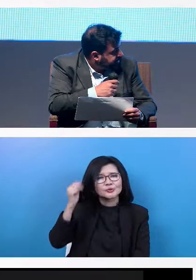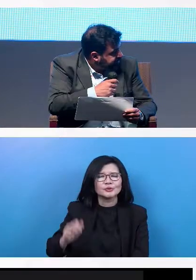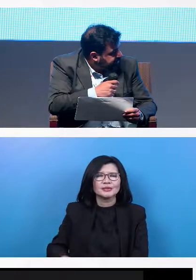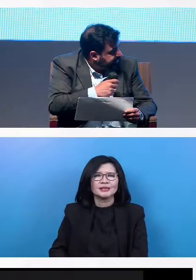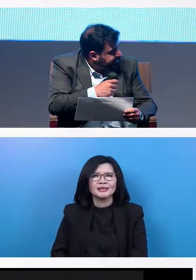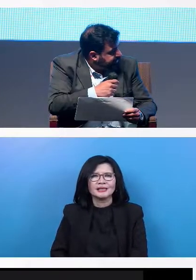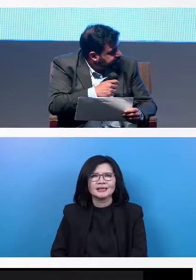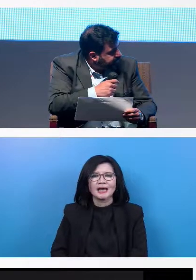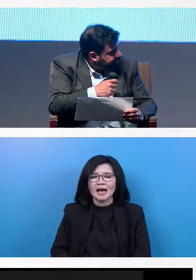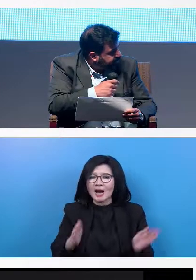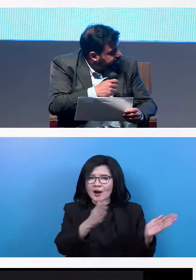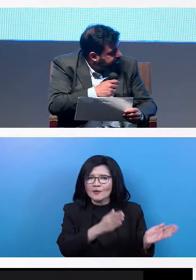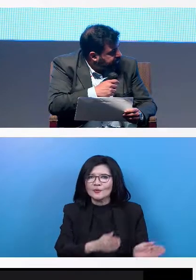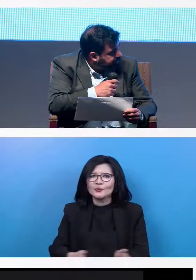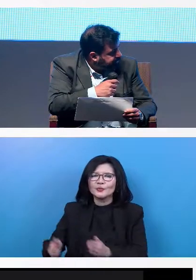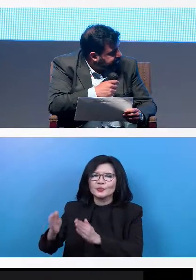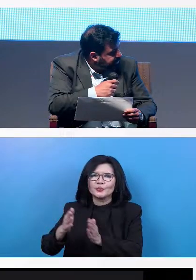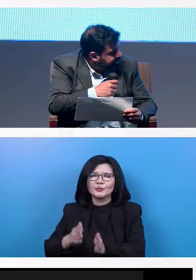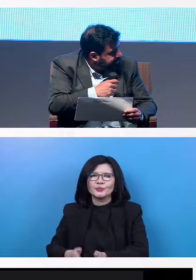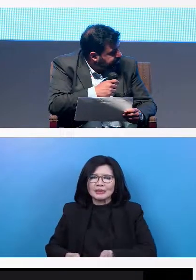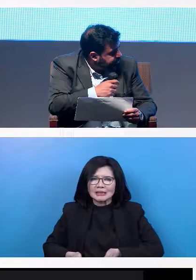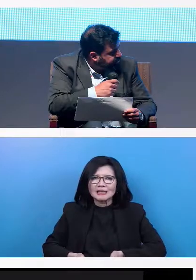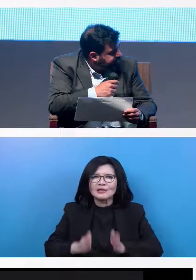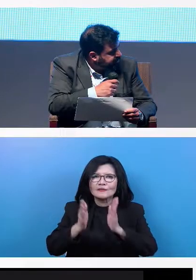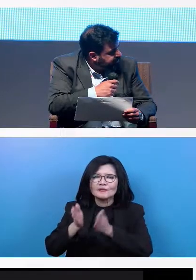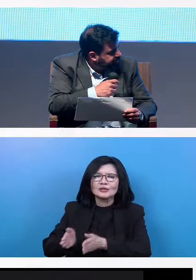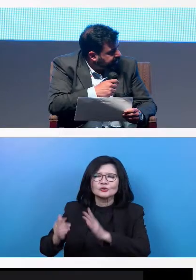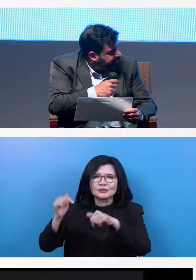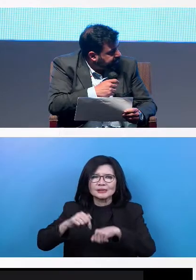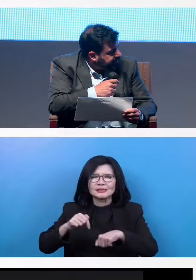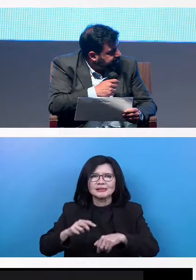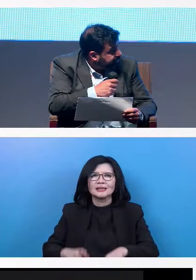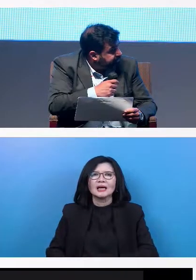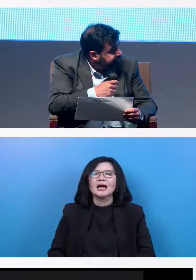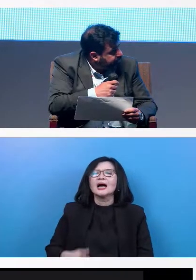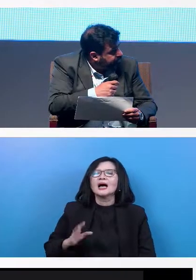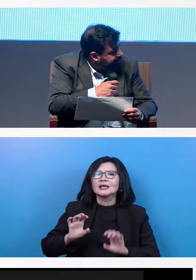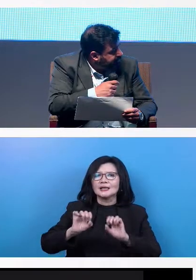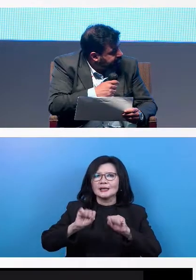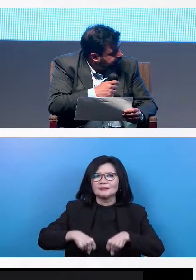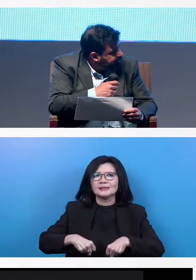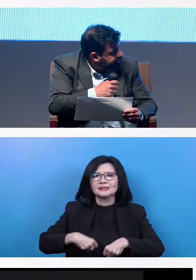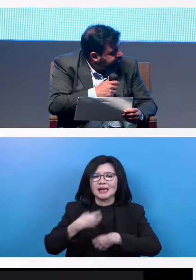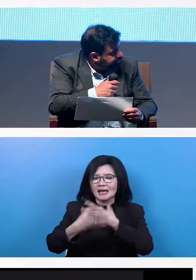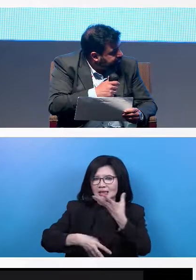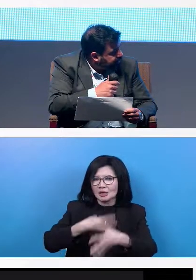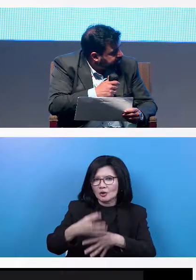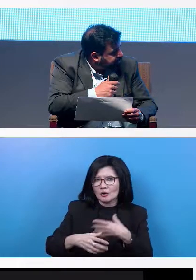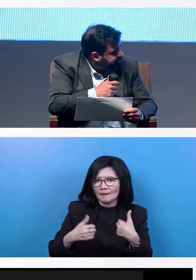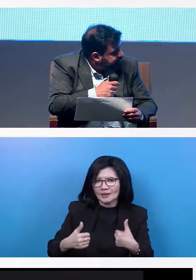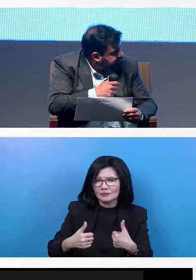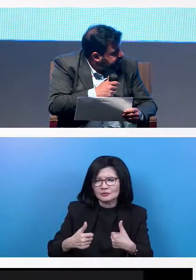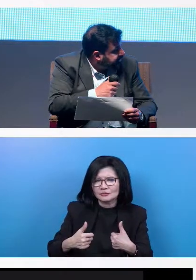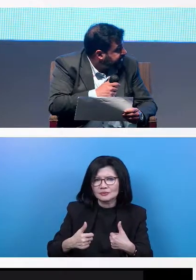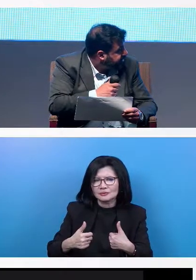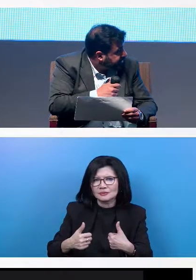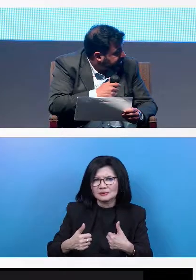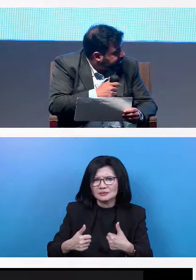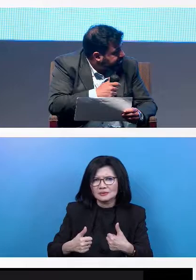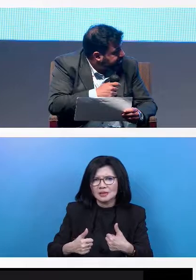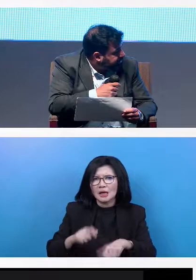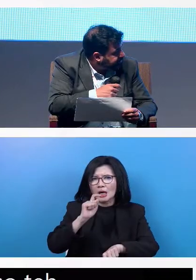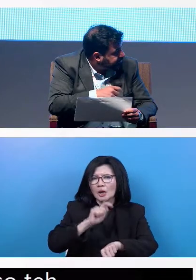is currently that's being planned to put in place and manage to address some of the events that are going to happen in the future that we have not yet